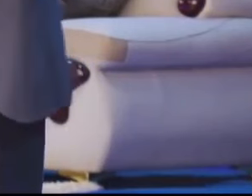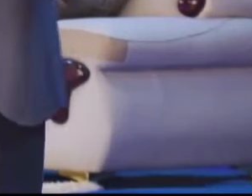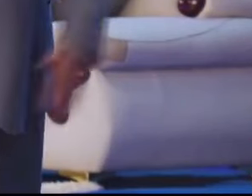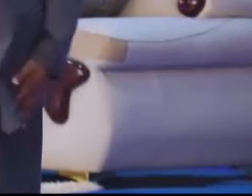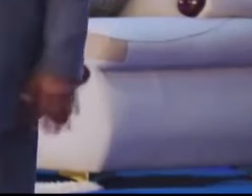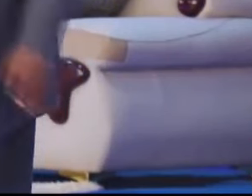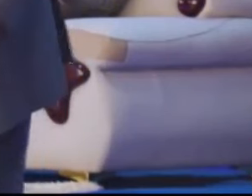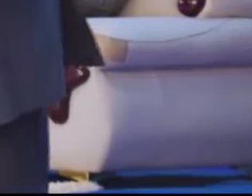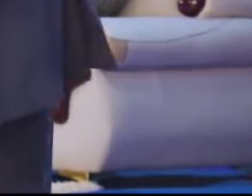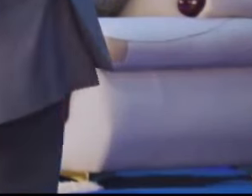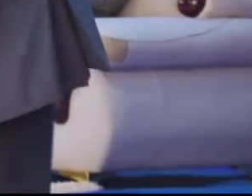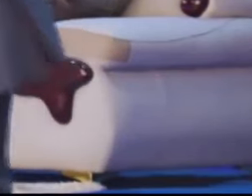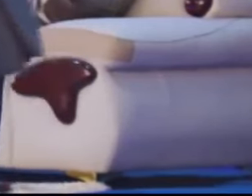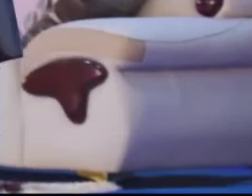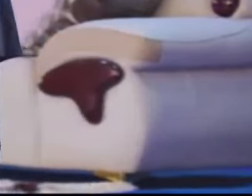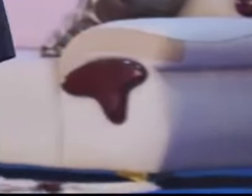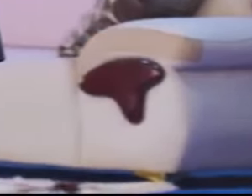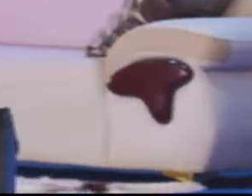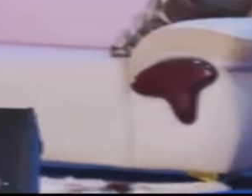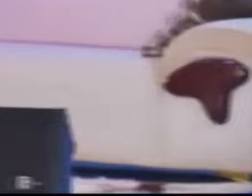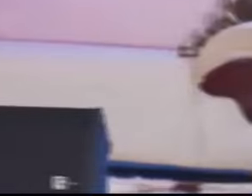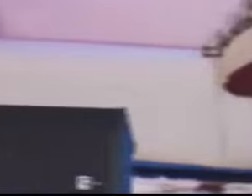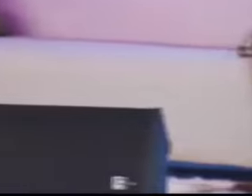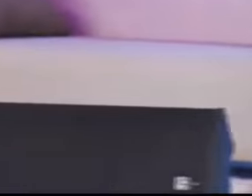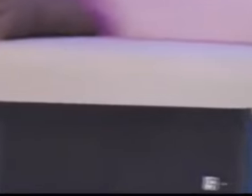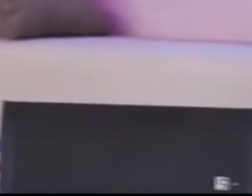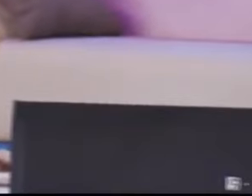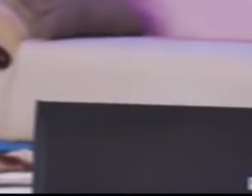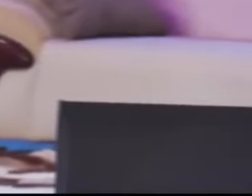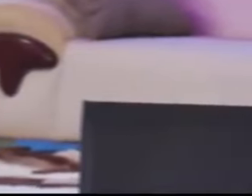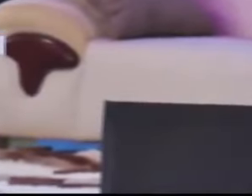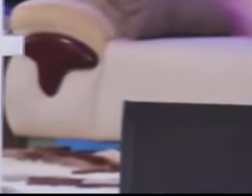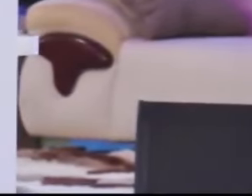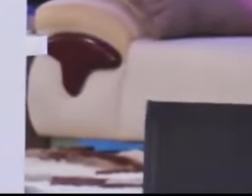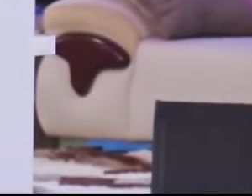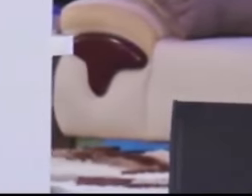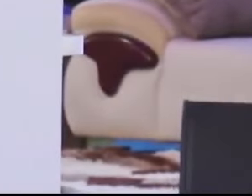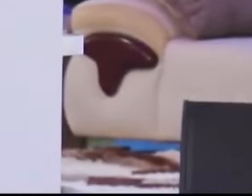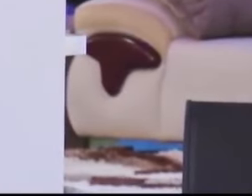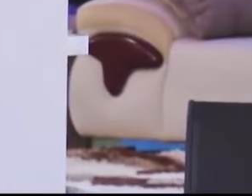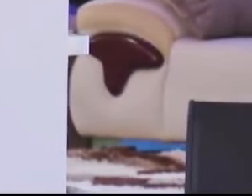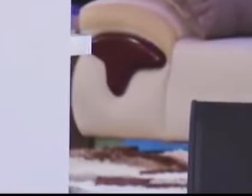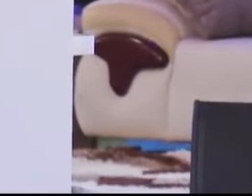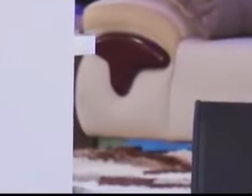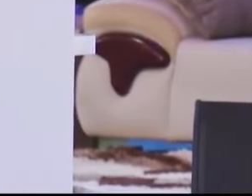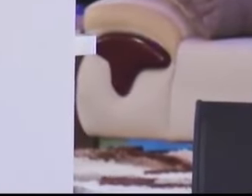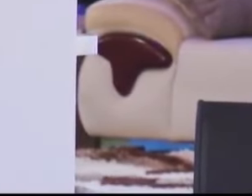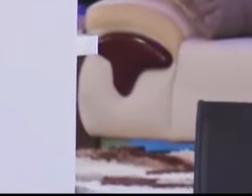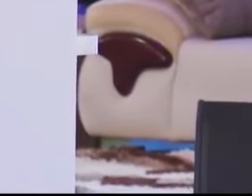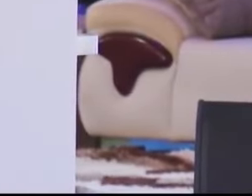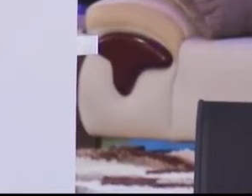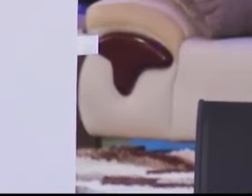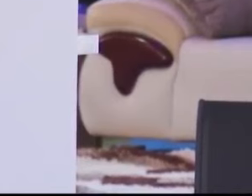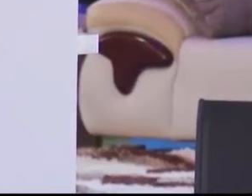expended during the day. And you wake up in the morning, actually, just doctors tell us, and they are experts in their field, they say